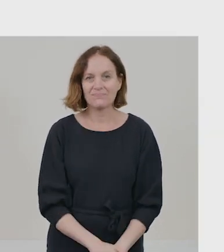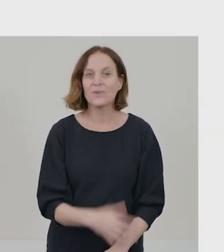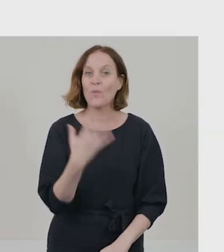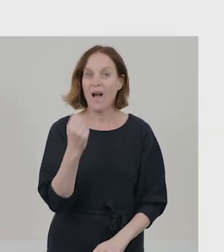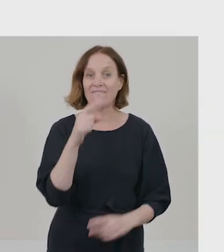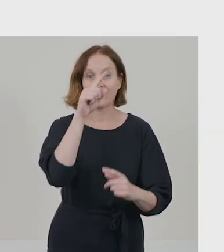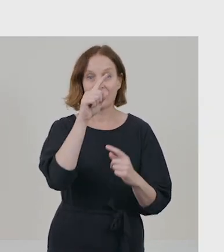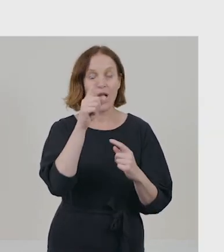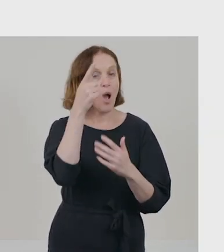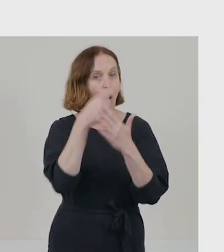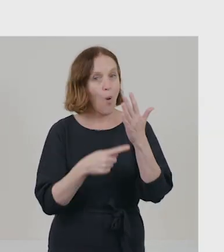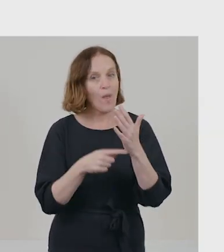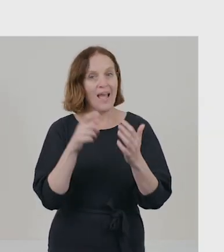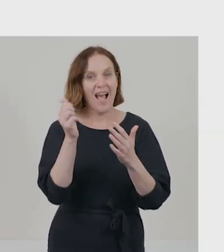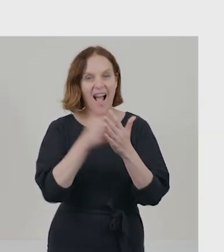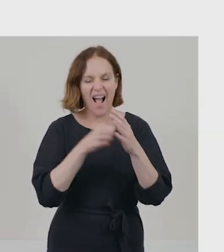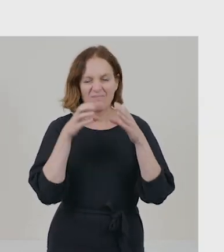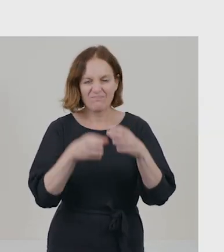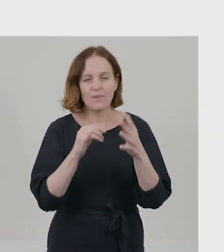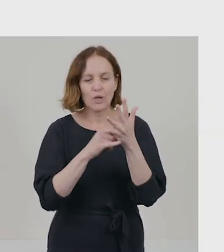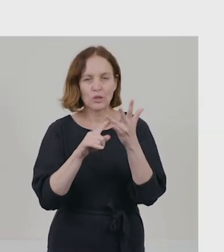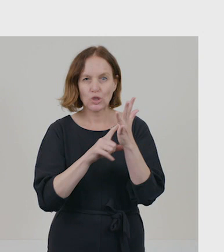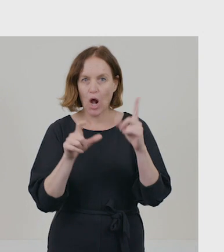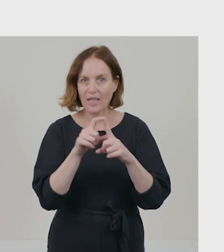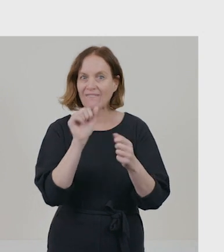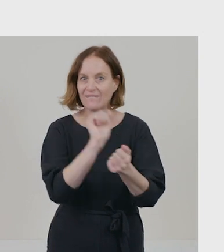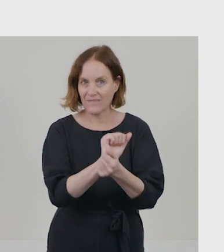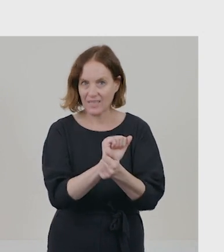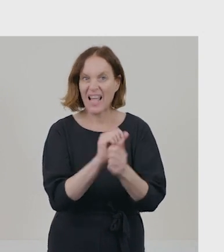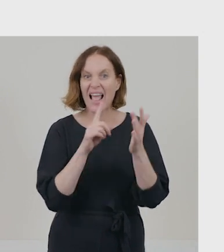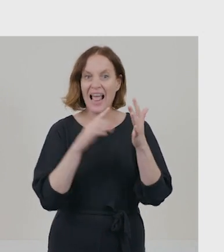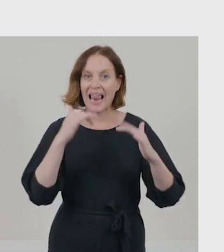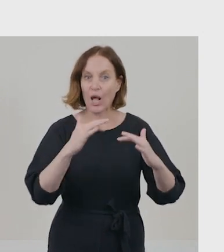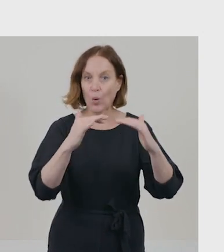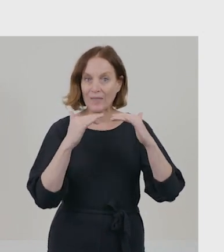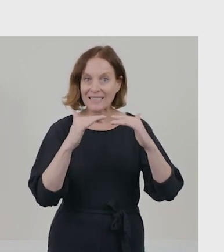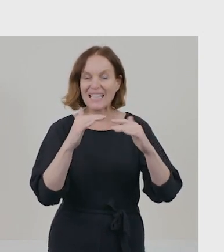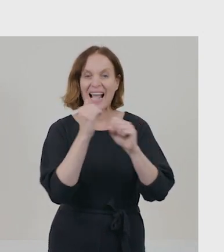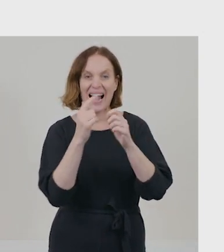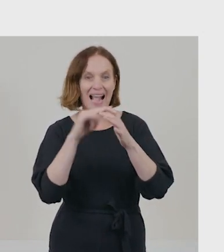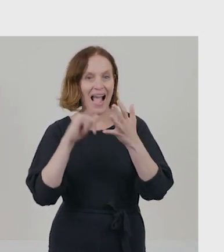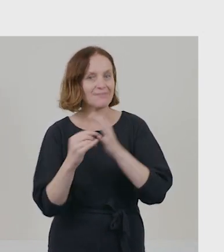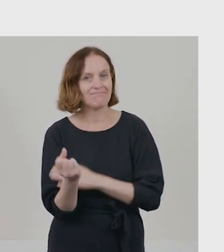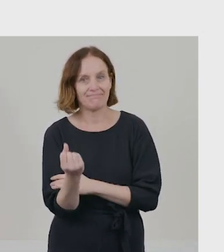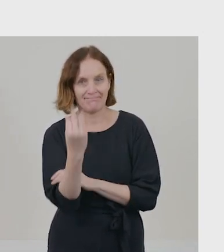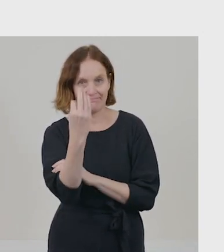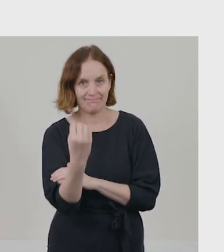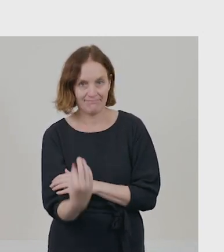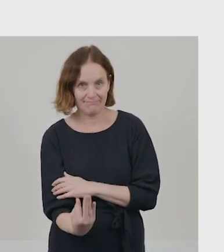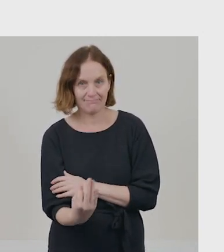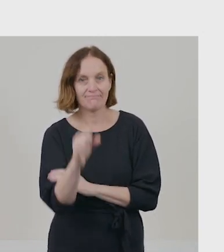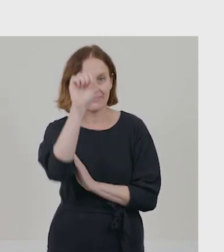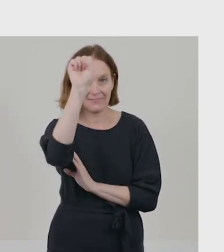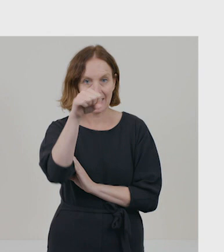we have observed that only solids have a fixed shape, while liquids and gases do not. The second property that